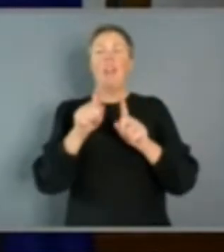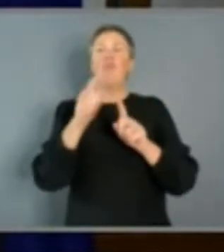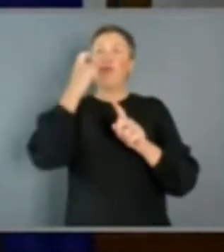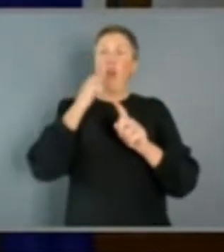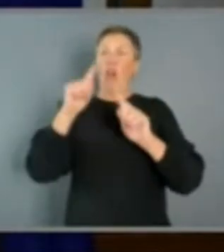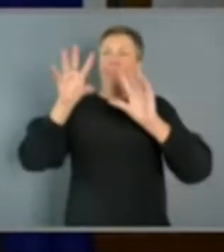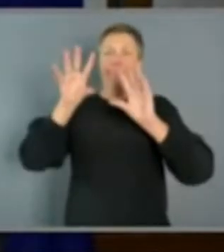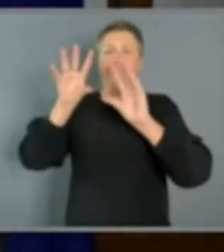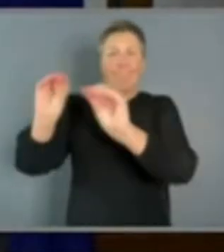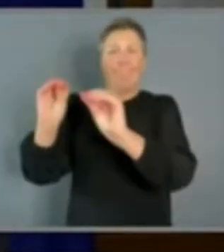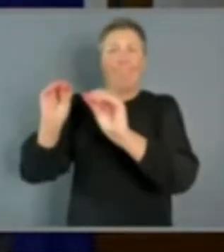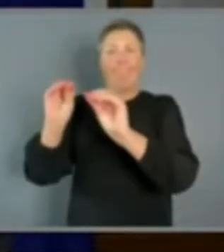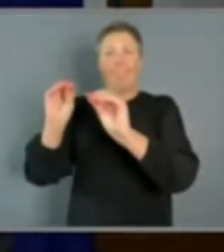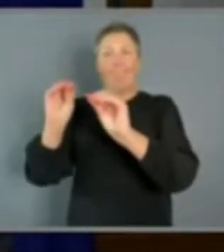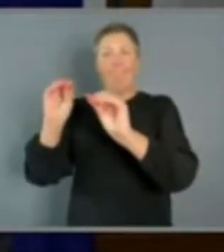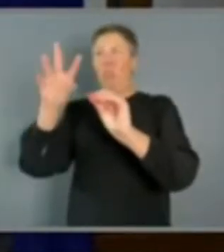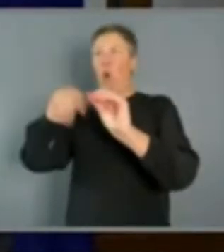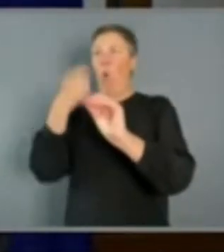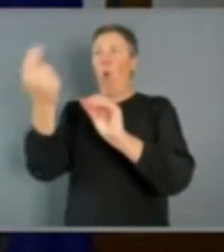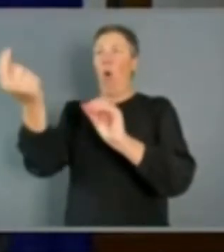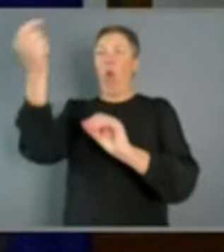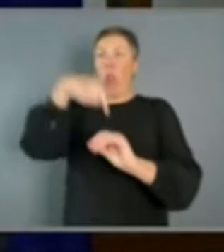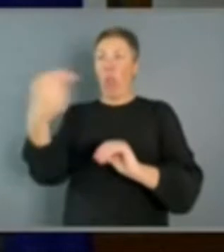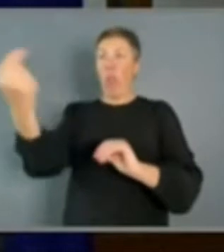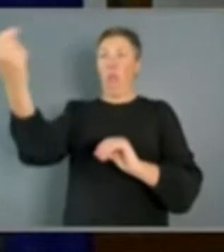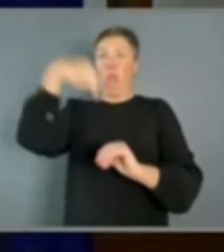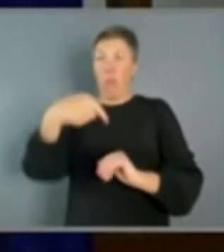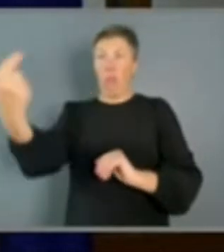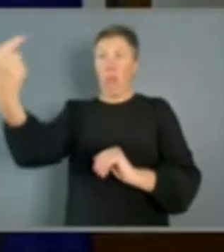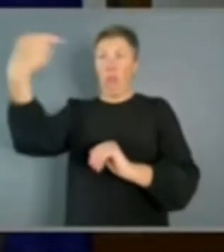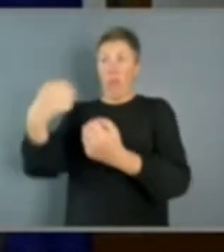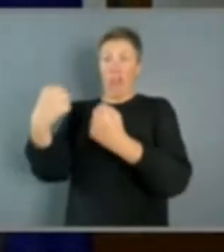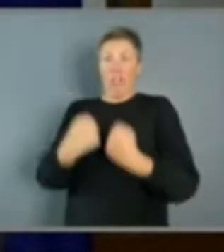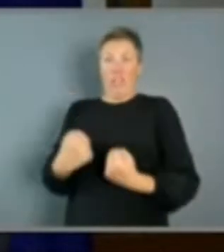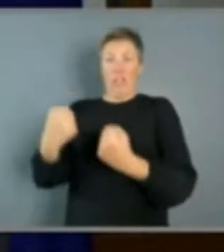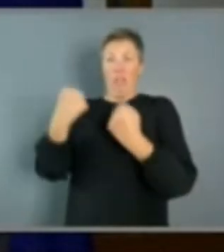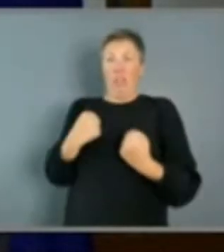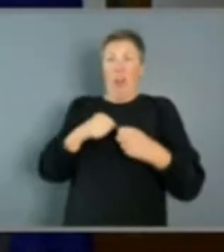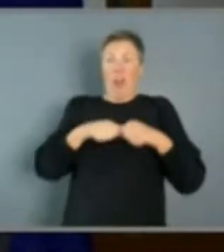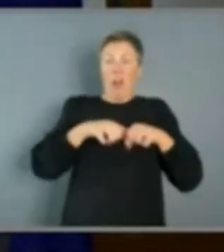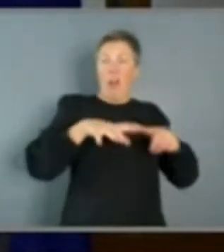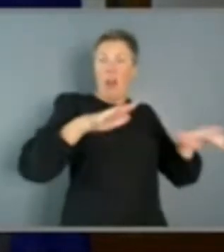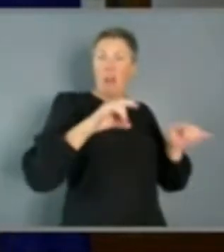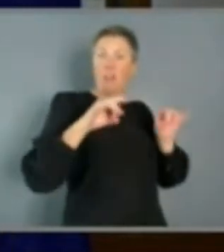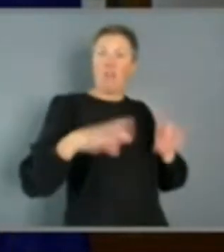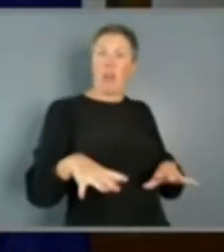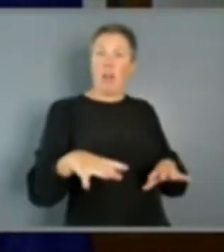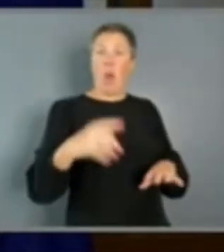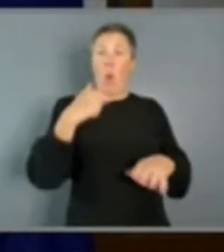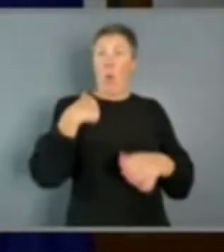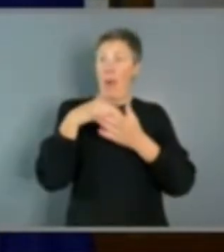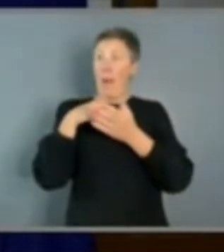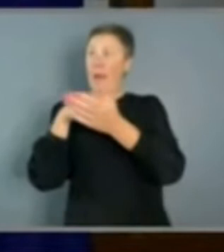of cases coming from PNG, and all of that assistance we will give. It's not only the right thing to do, but it will also protect